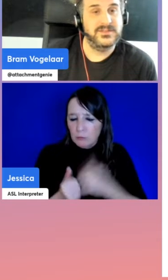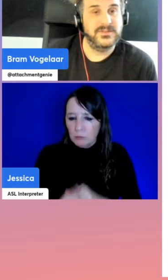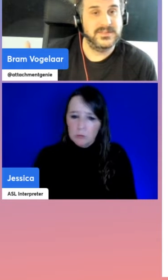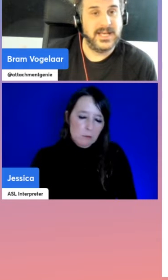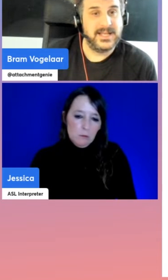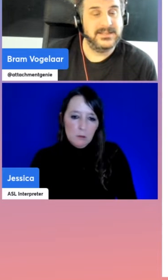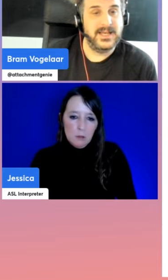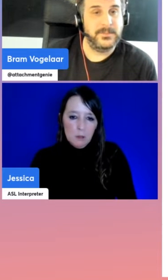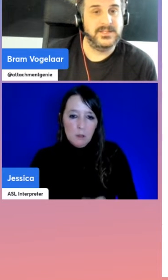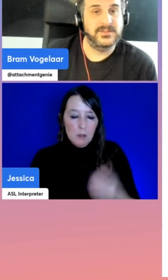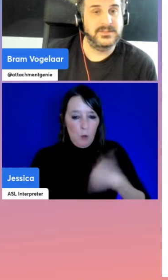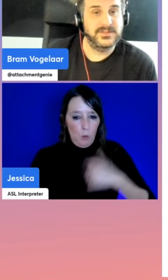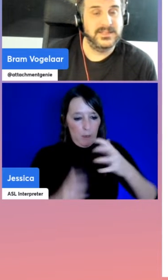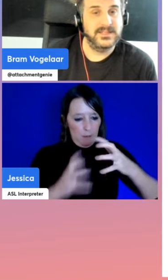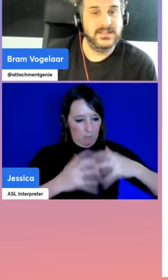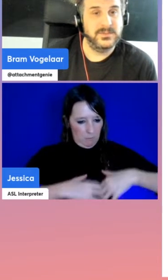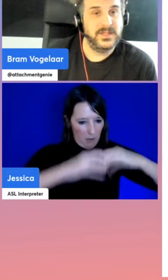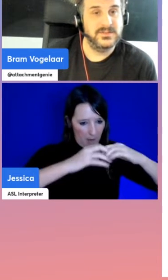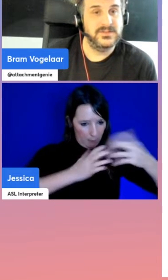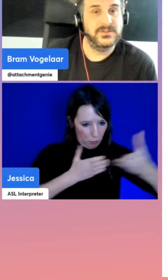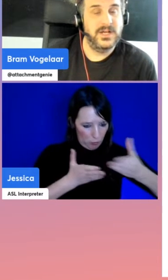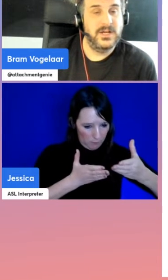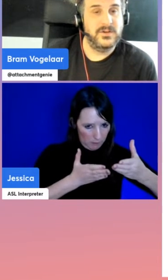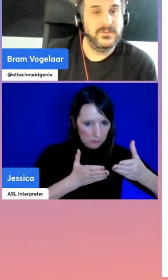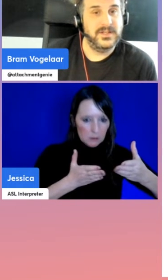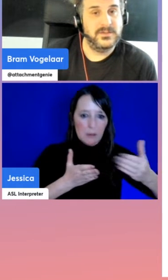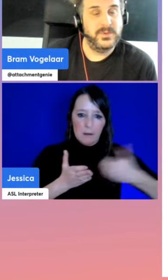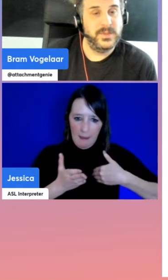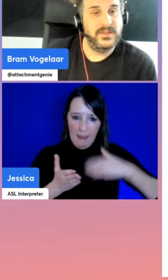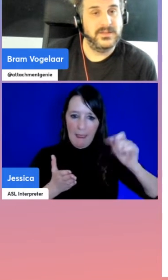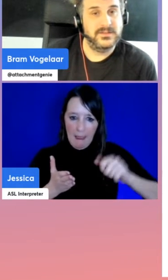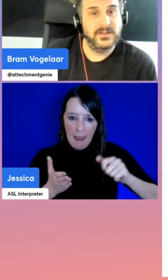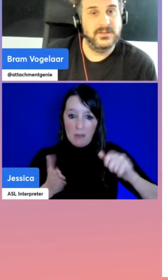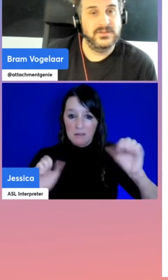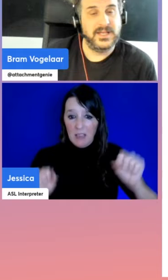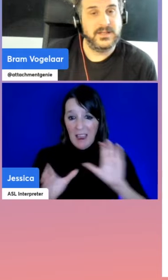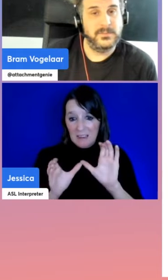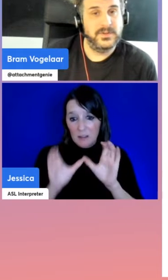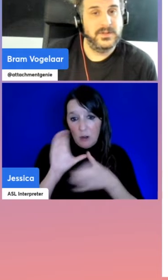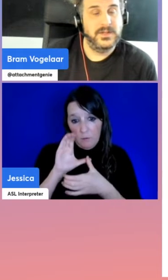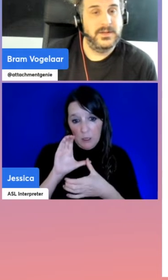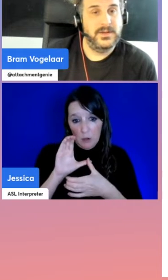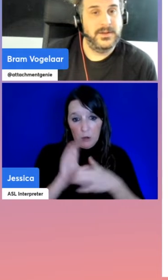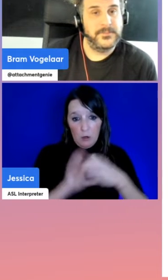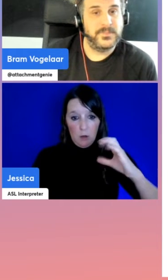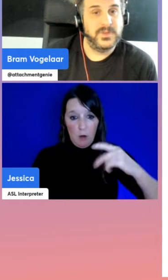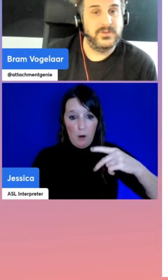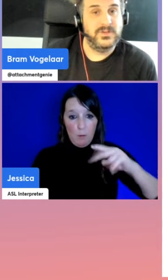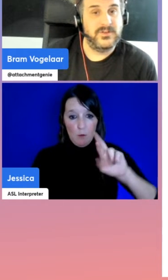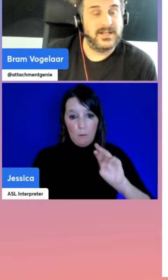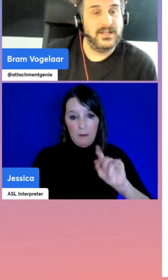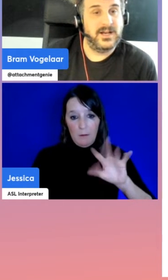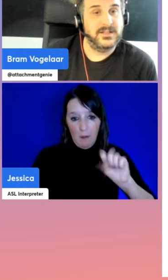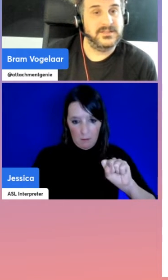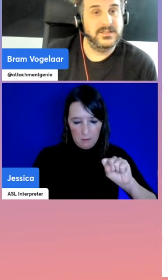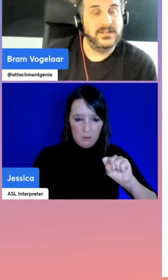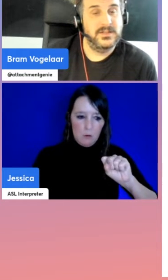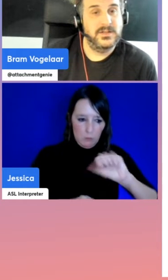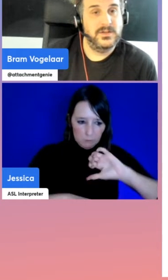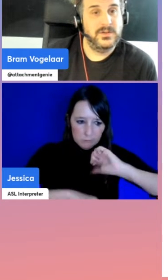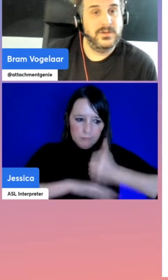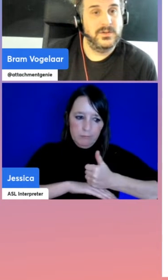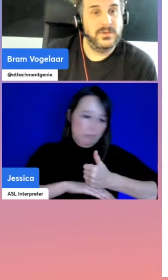created a service, it had the tag metrics. So in this case, we can also configure Prometheus to set up to directly